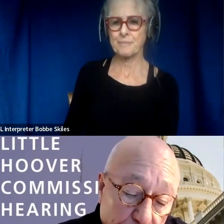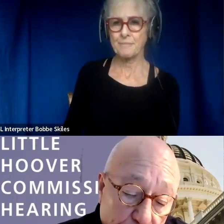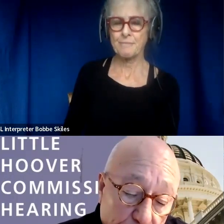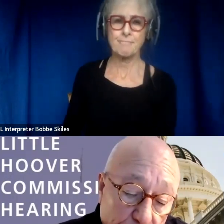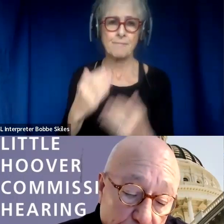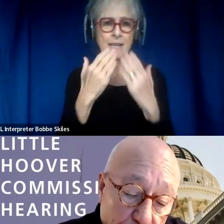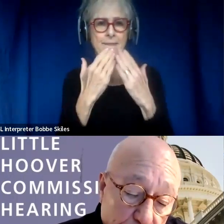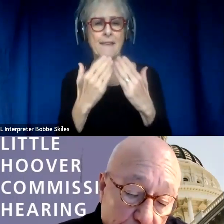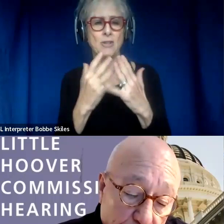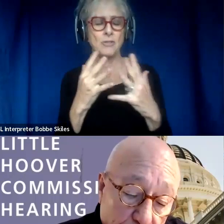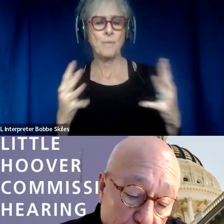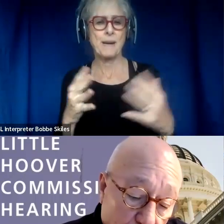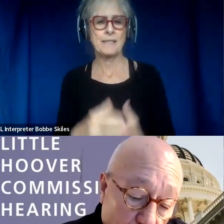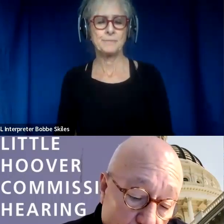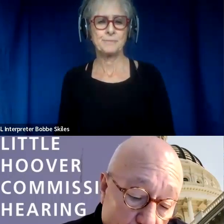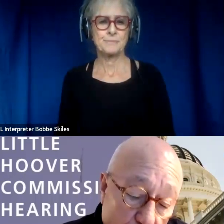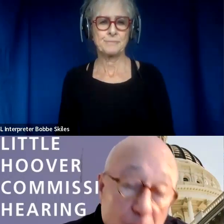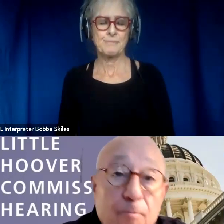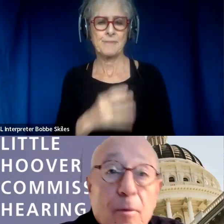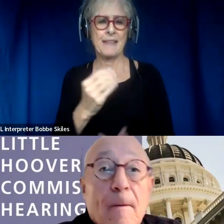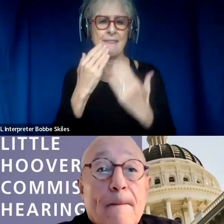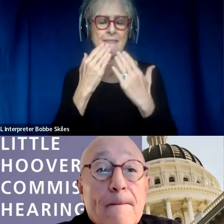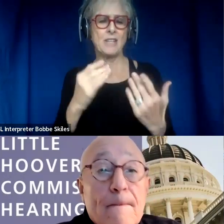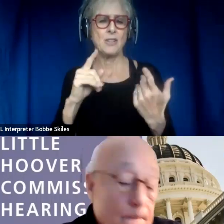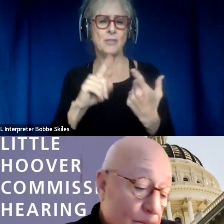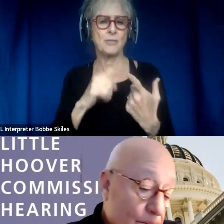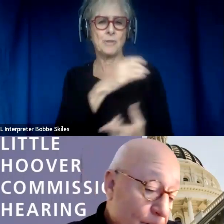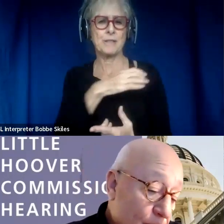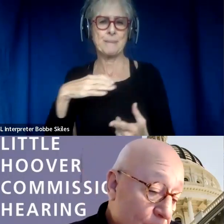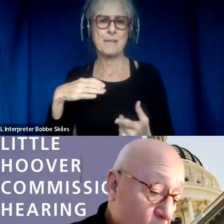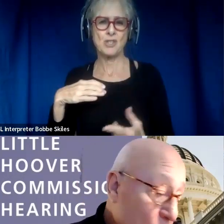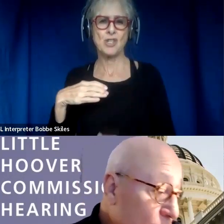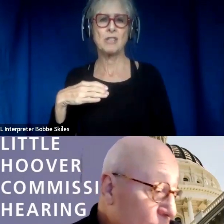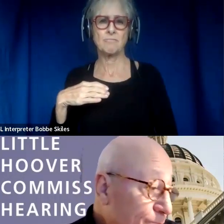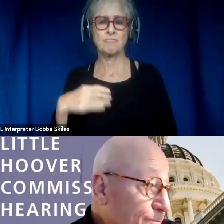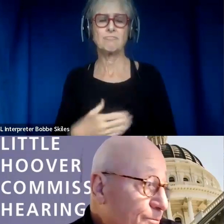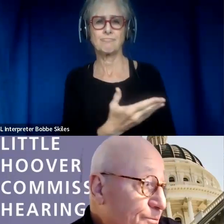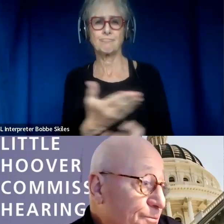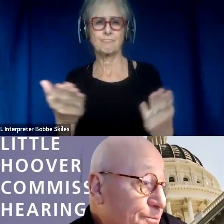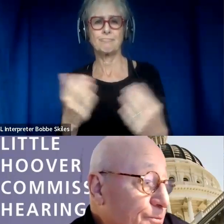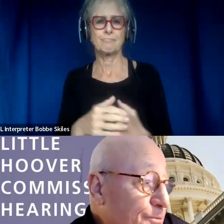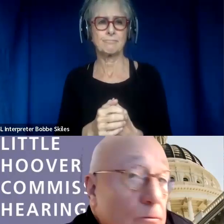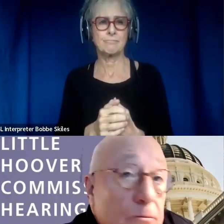Thank you so much. And thank you to the commission